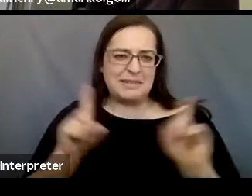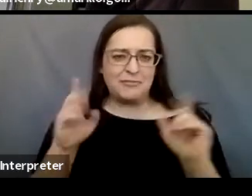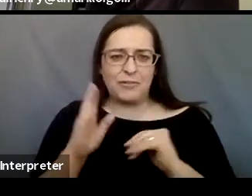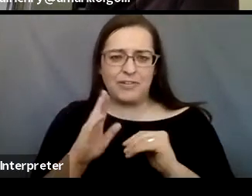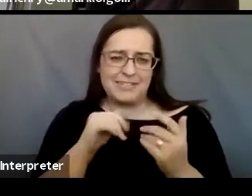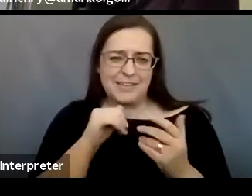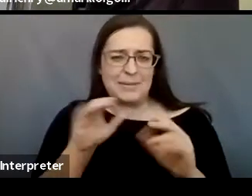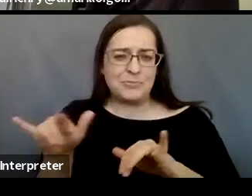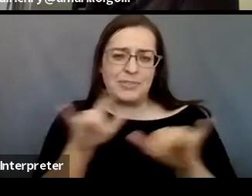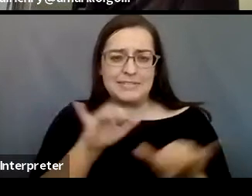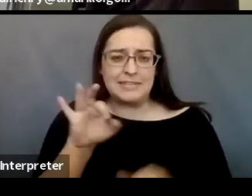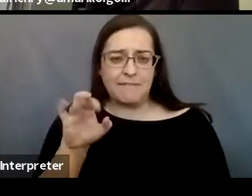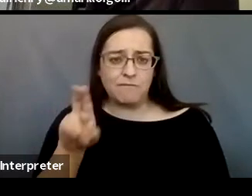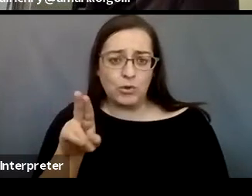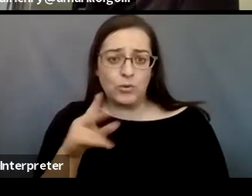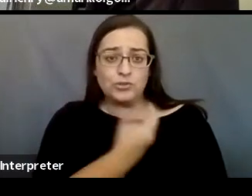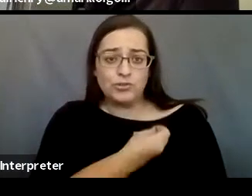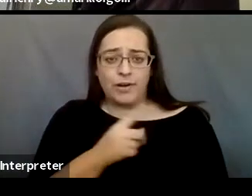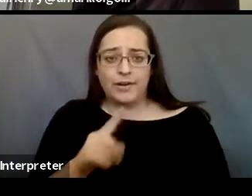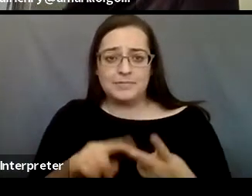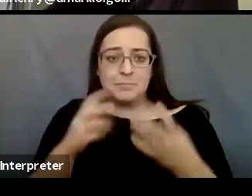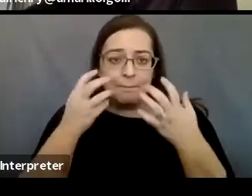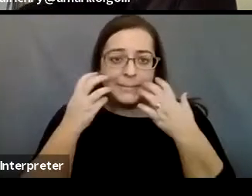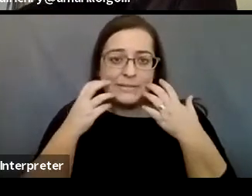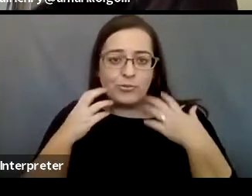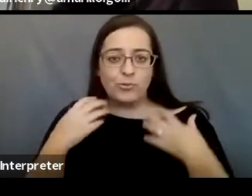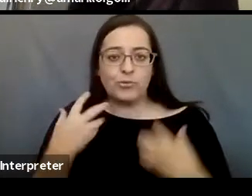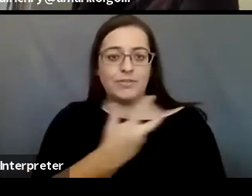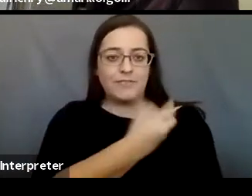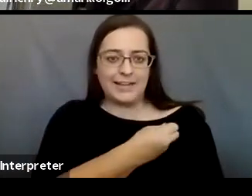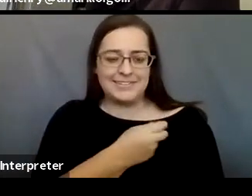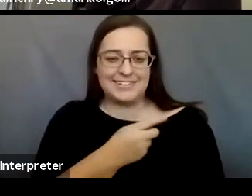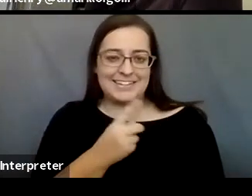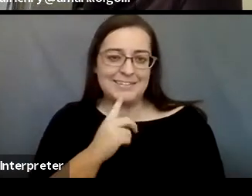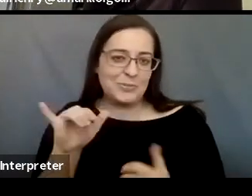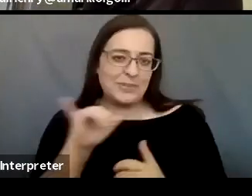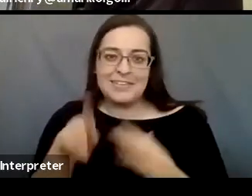flu shot or the measles vaccine. It is an intramuscular injection, and